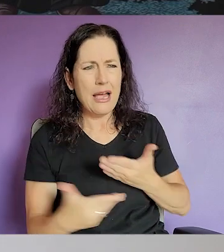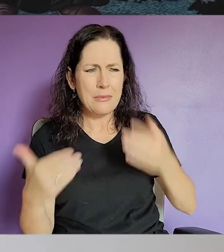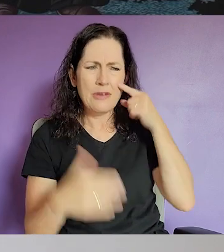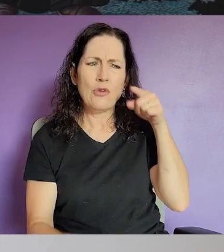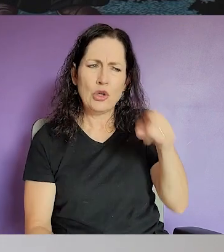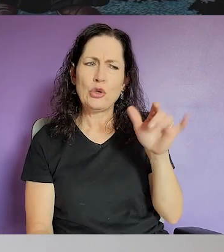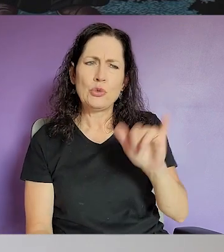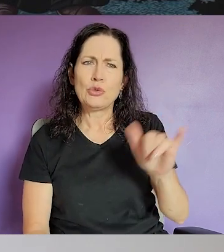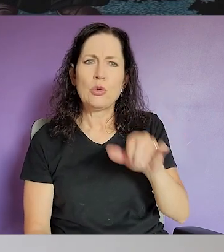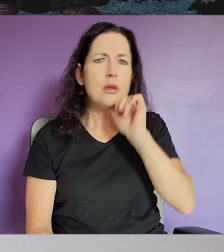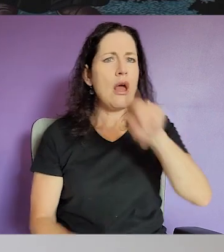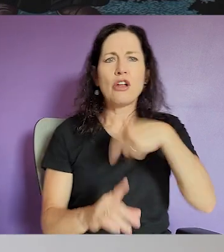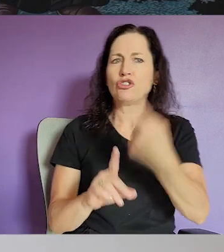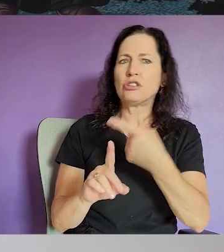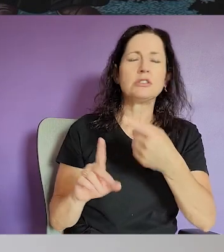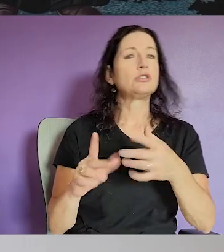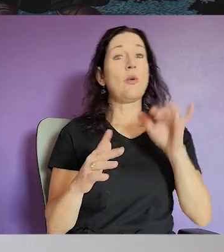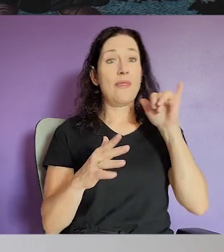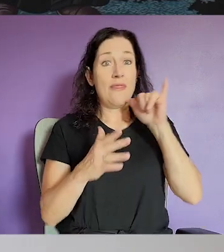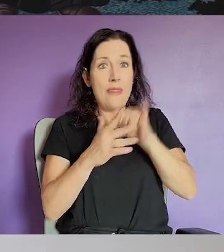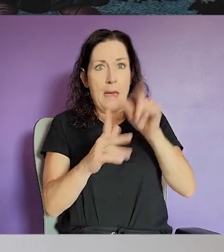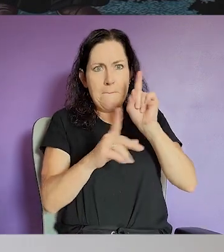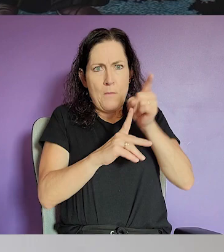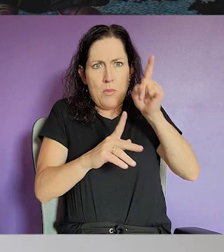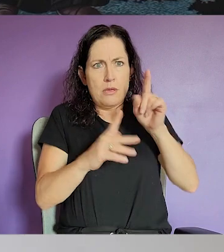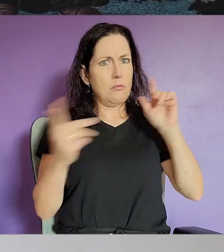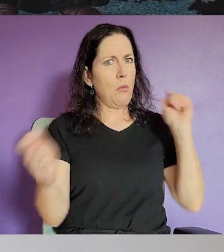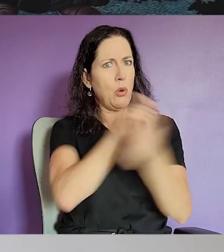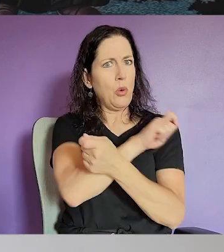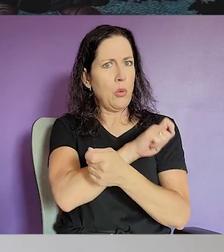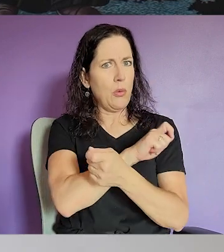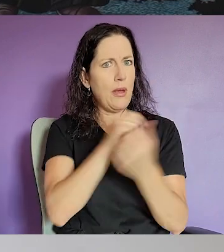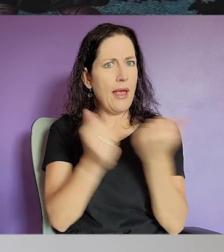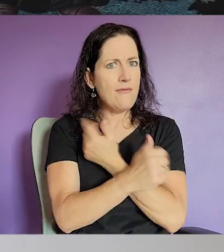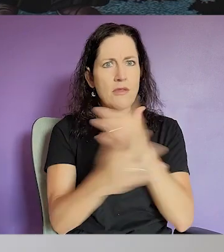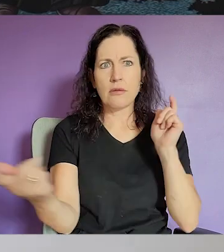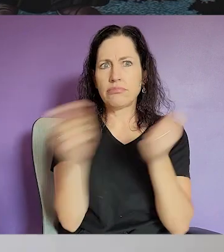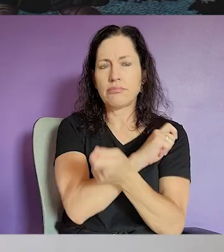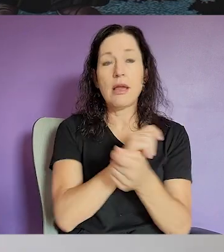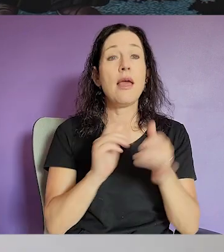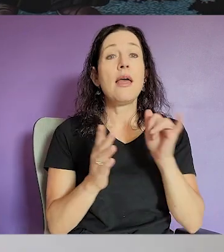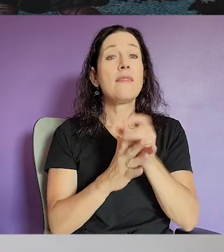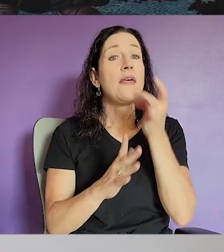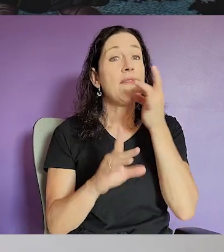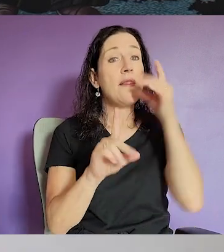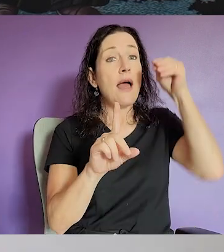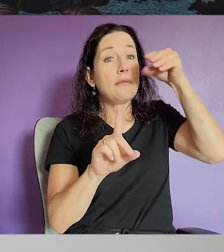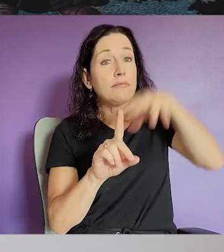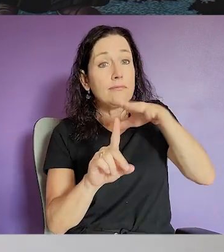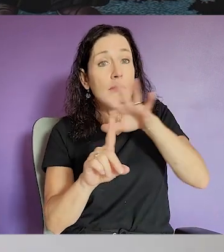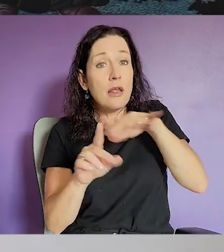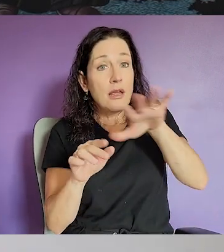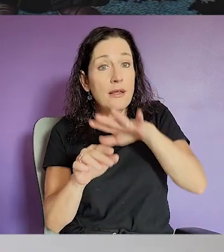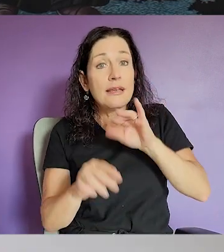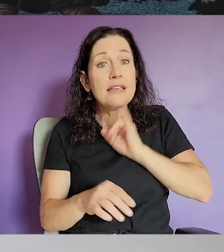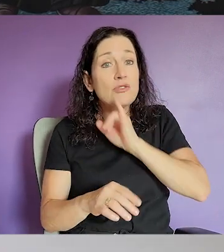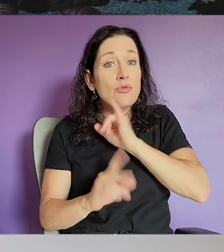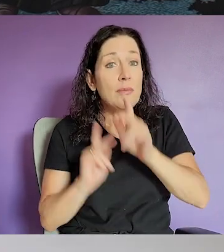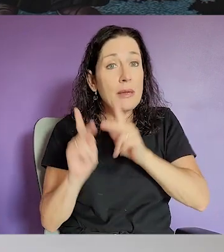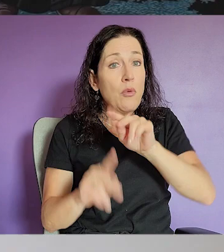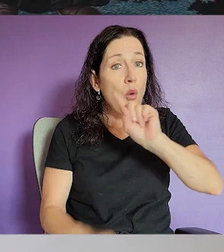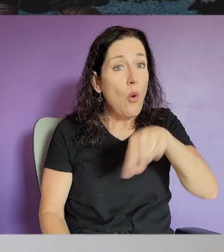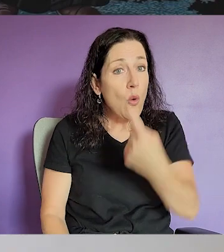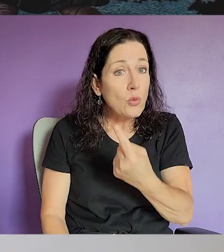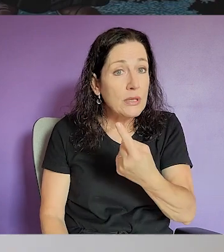too. So it's a big switch from the light shining just on